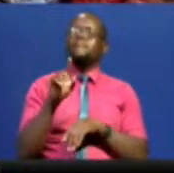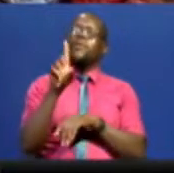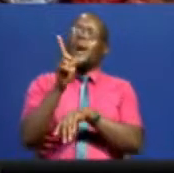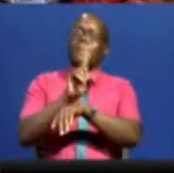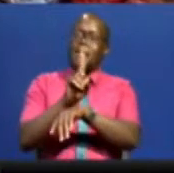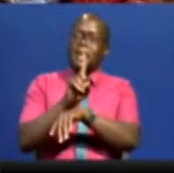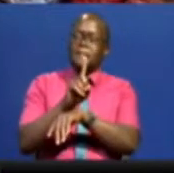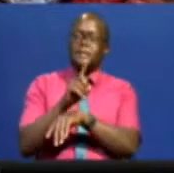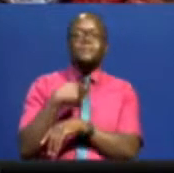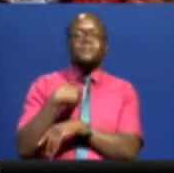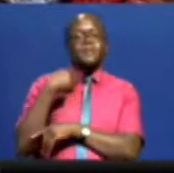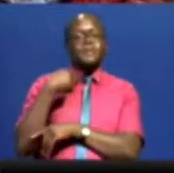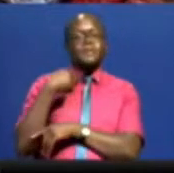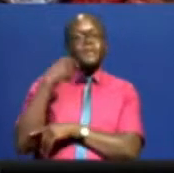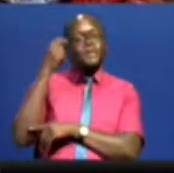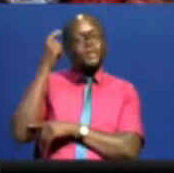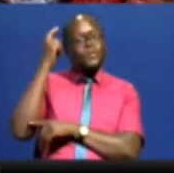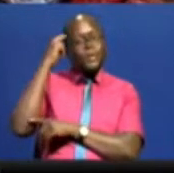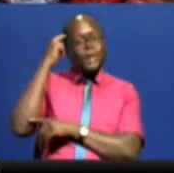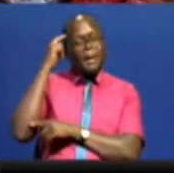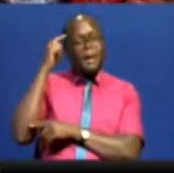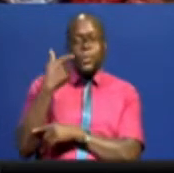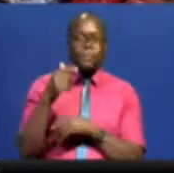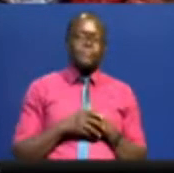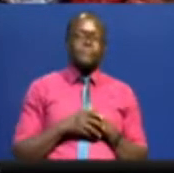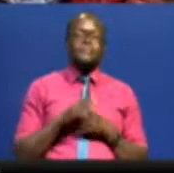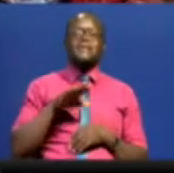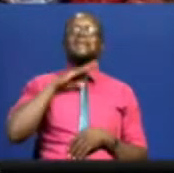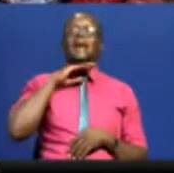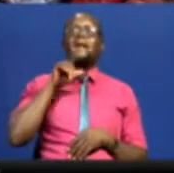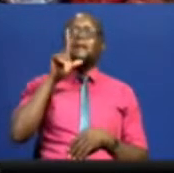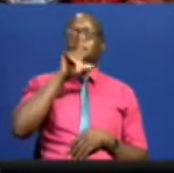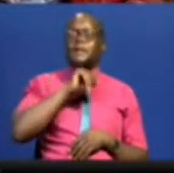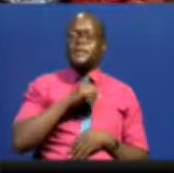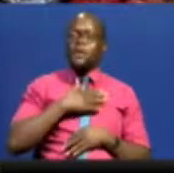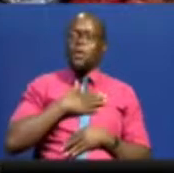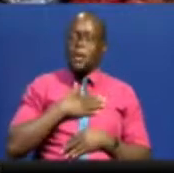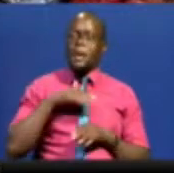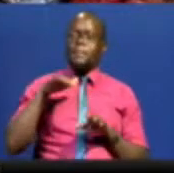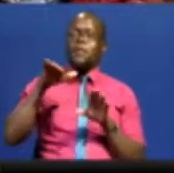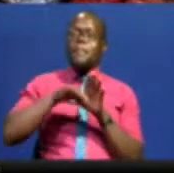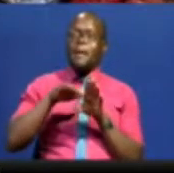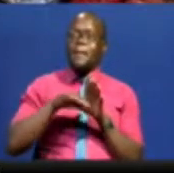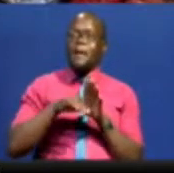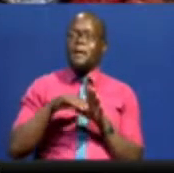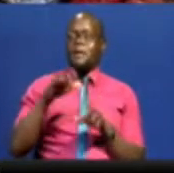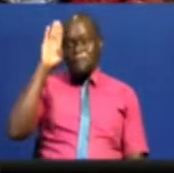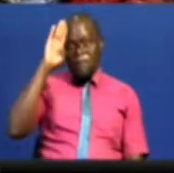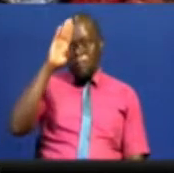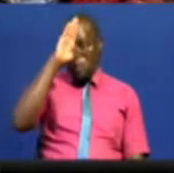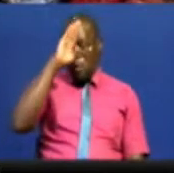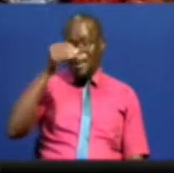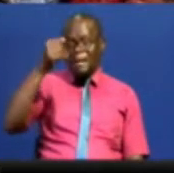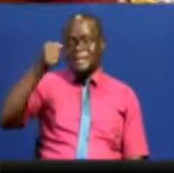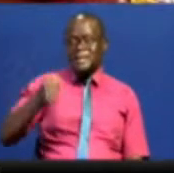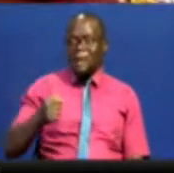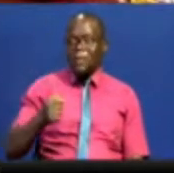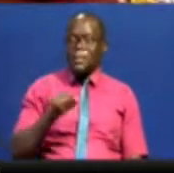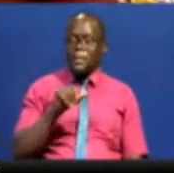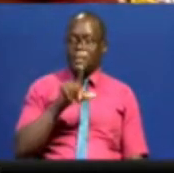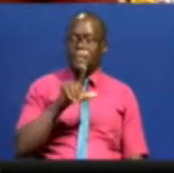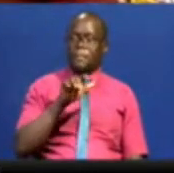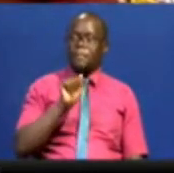silence in honor of the late Honorable Member for Bungoma South, Lawrence